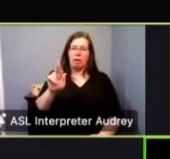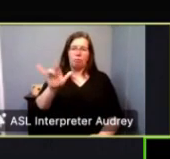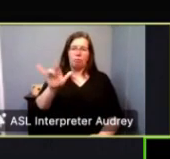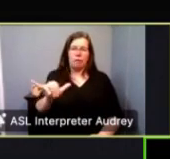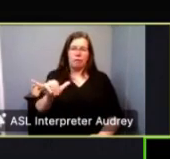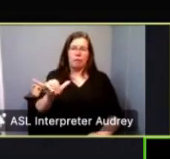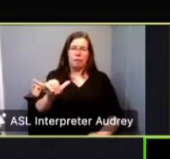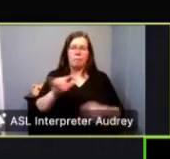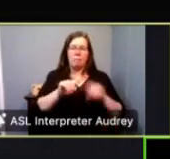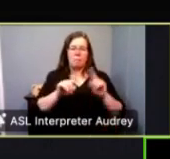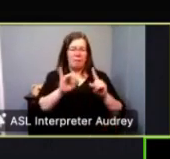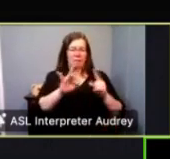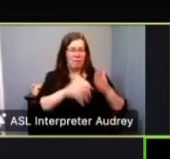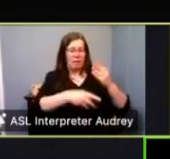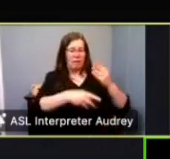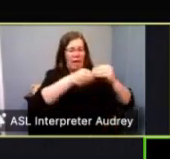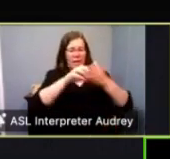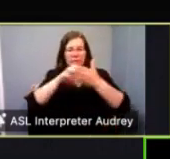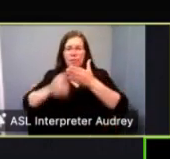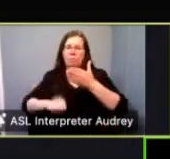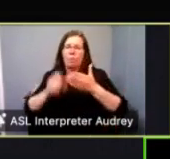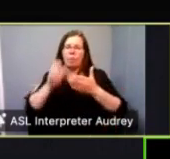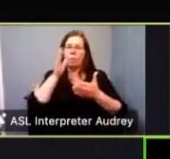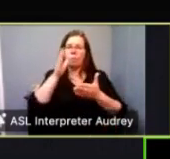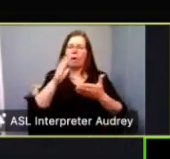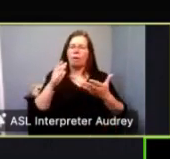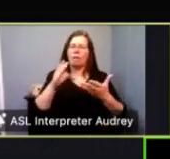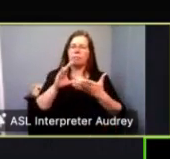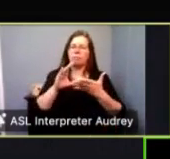more would different